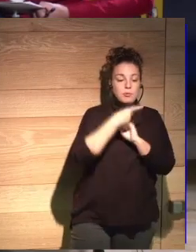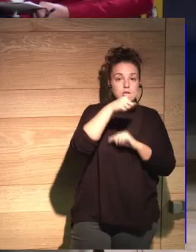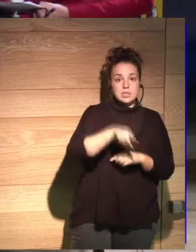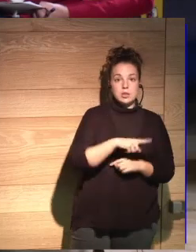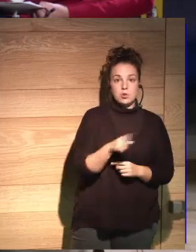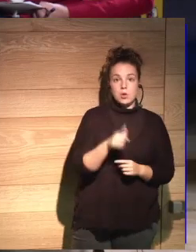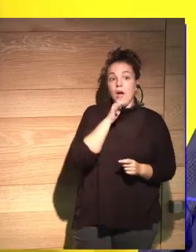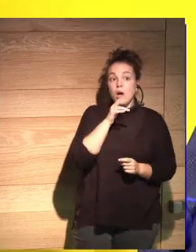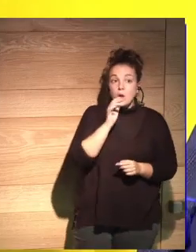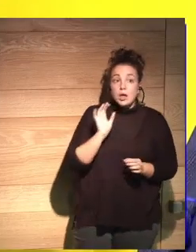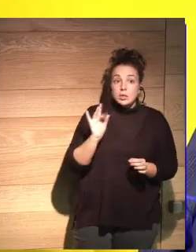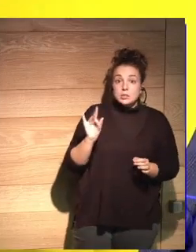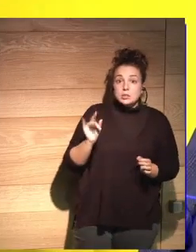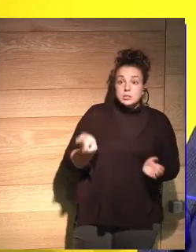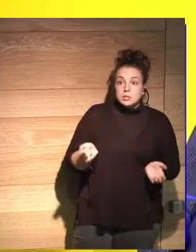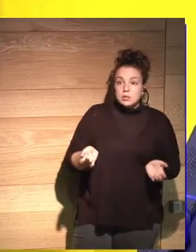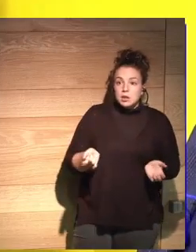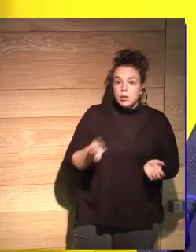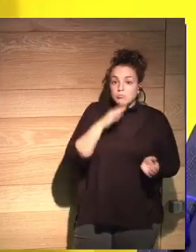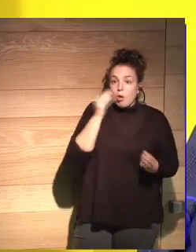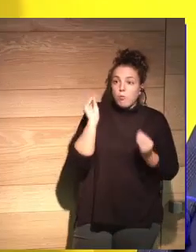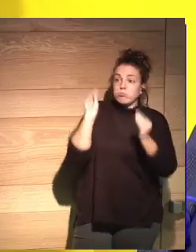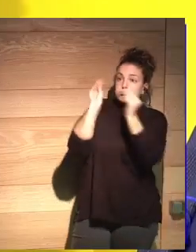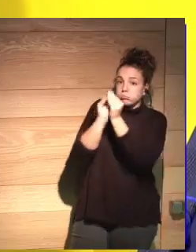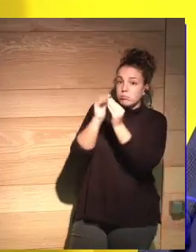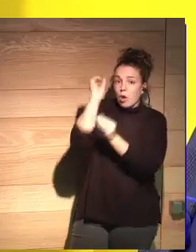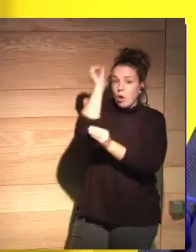to change or modify our nature. But I